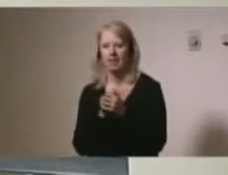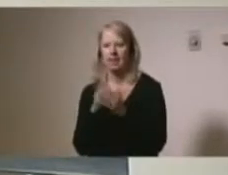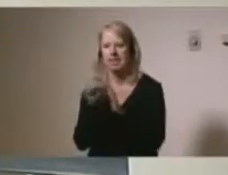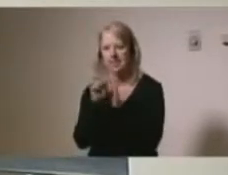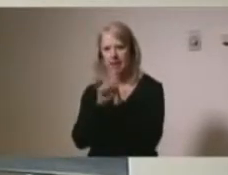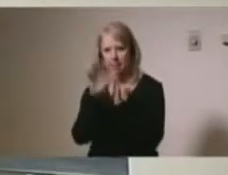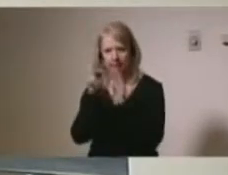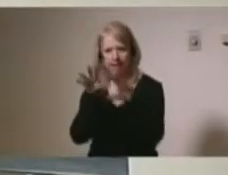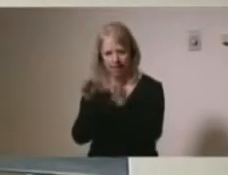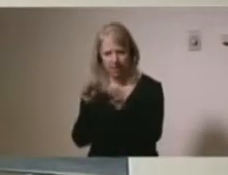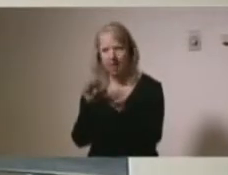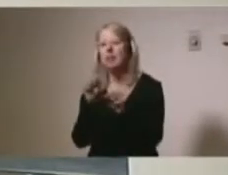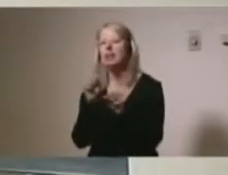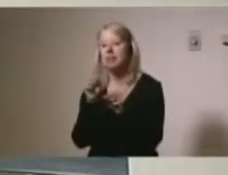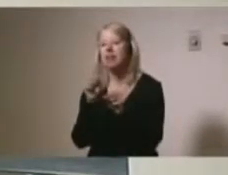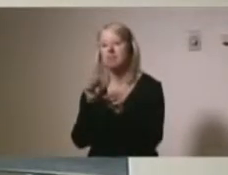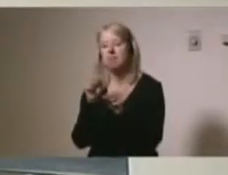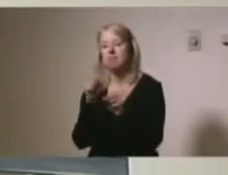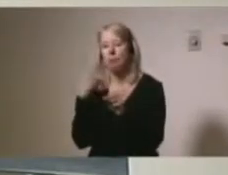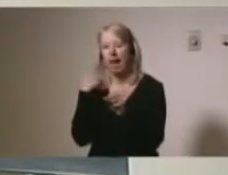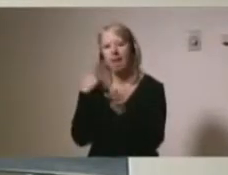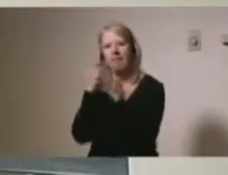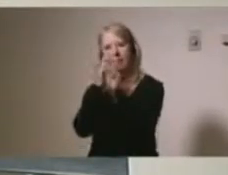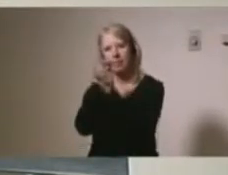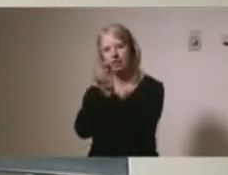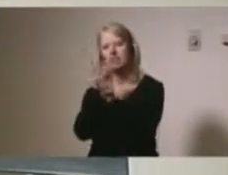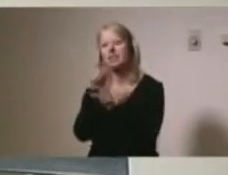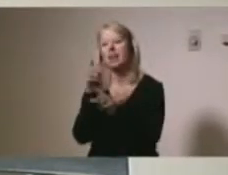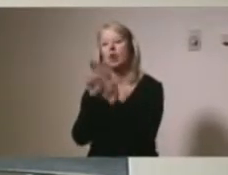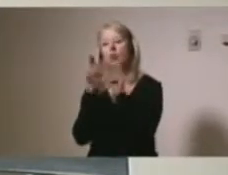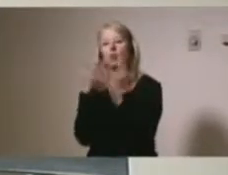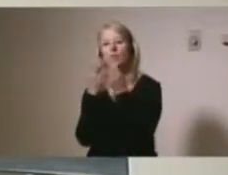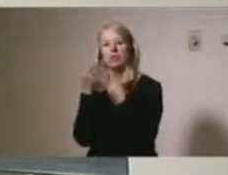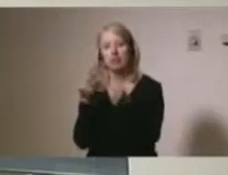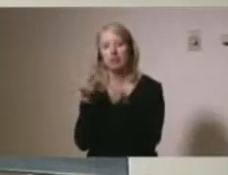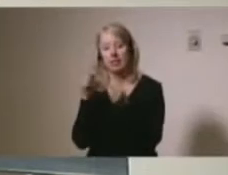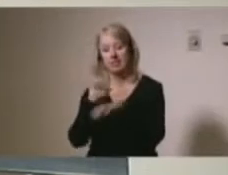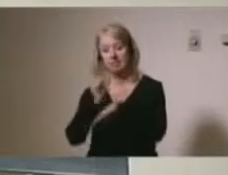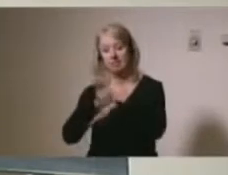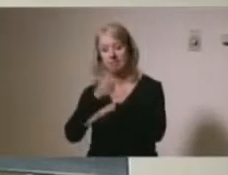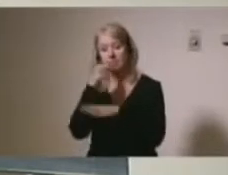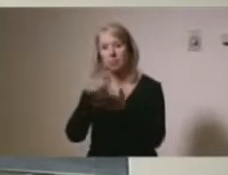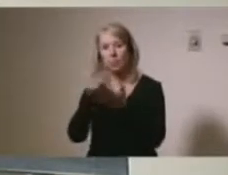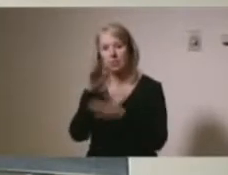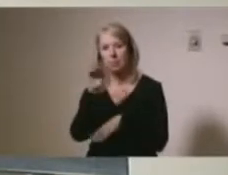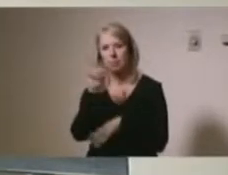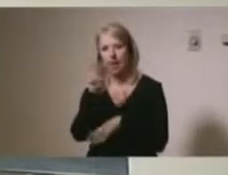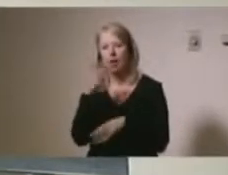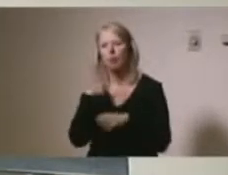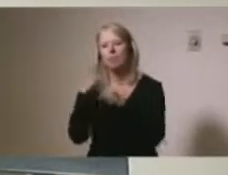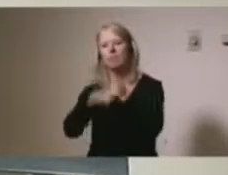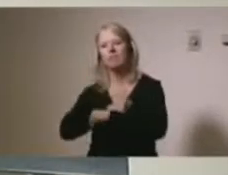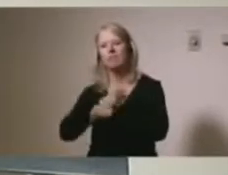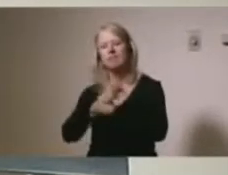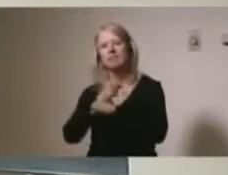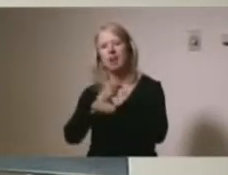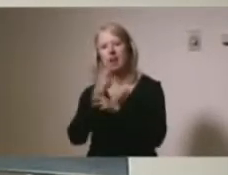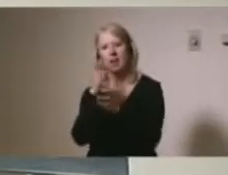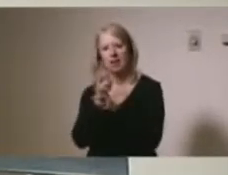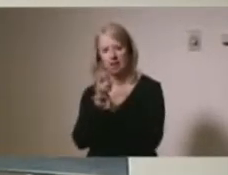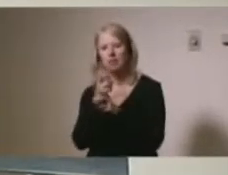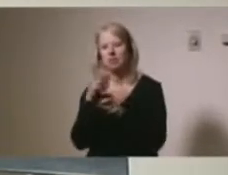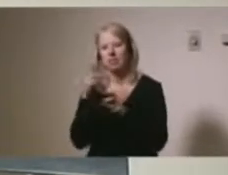mission, and in the union, since the creating of the postal bank, we fought very hard so that